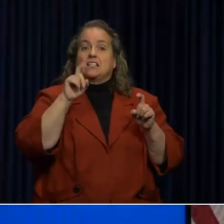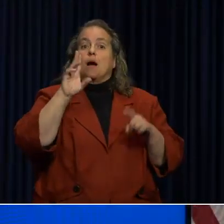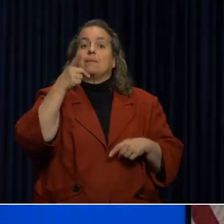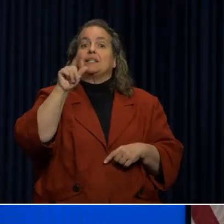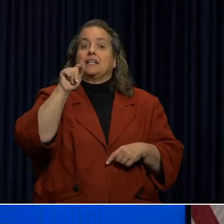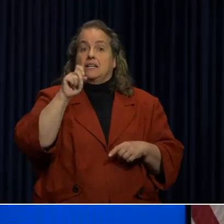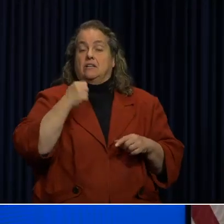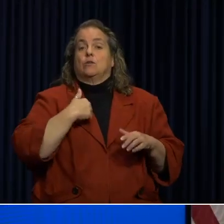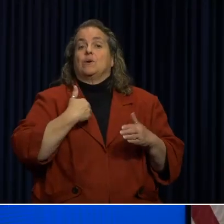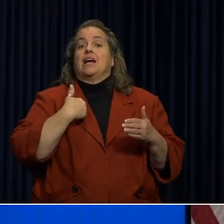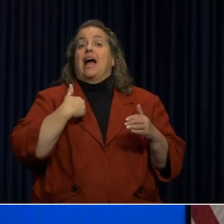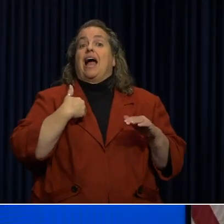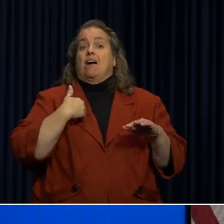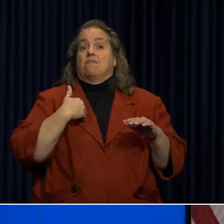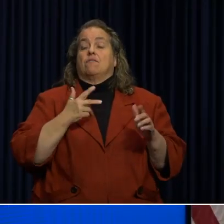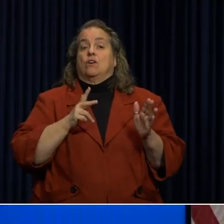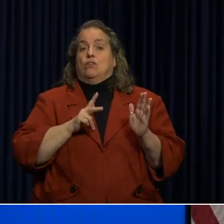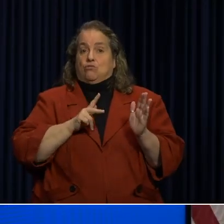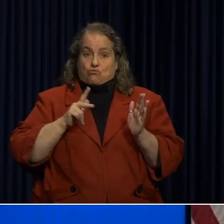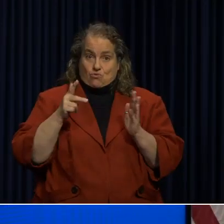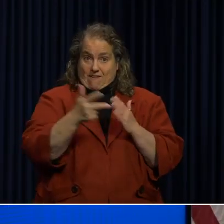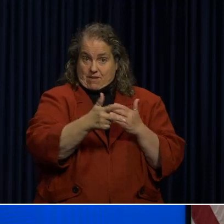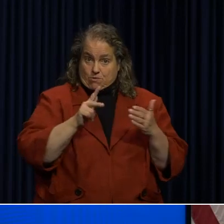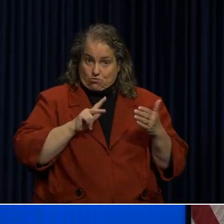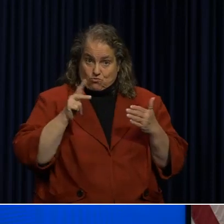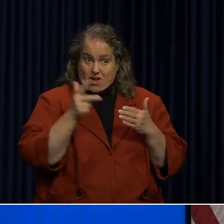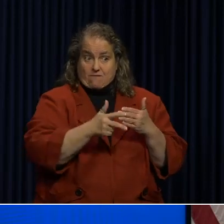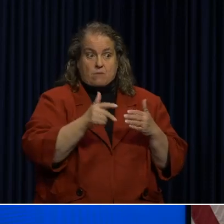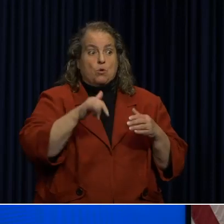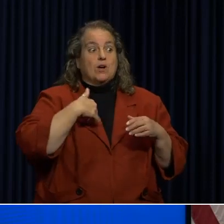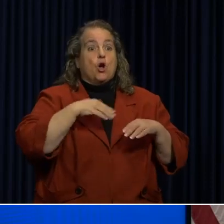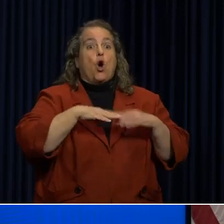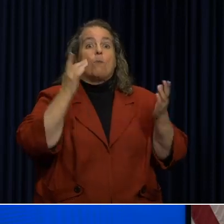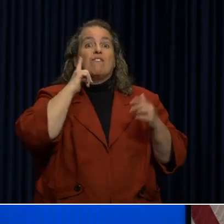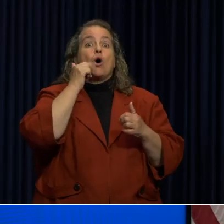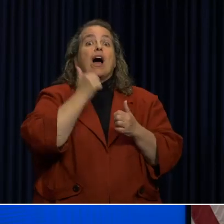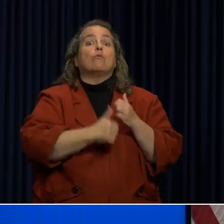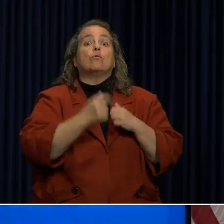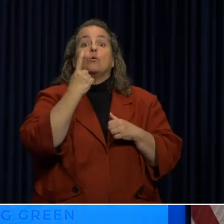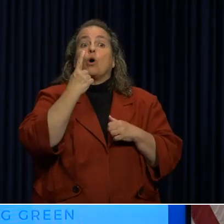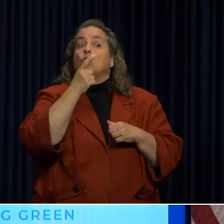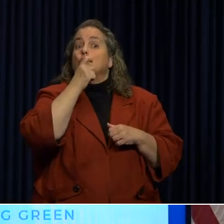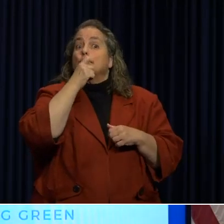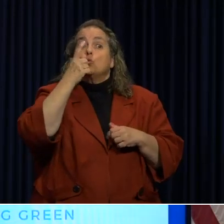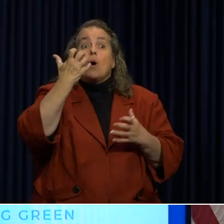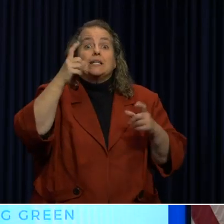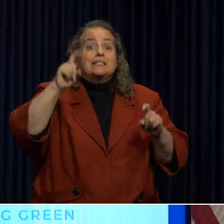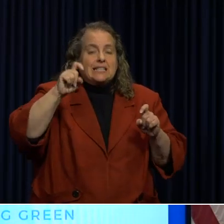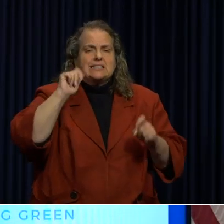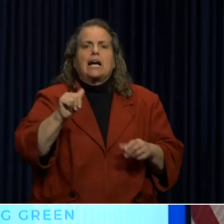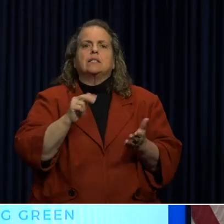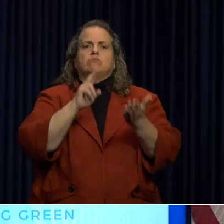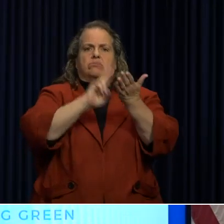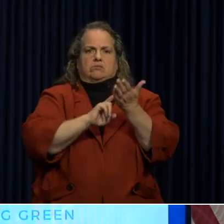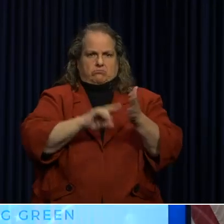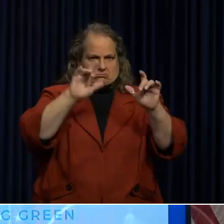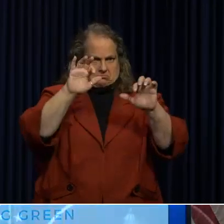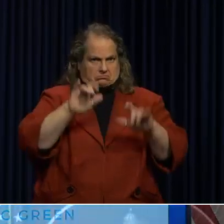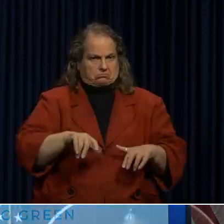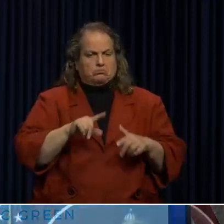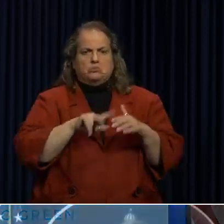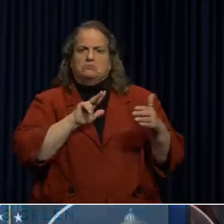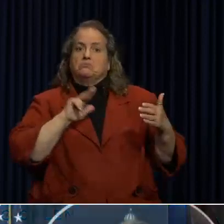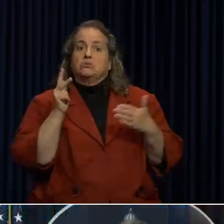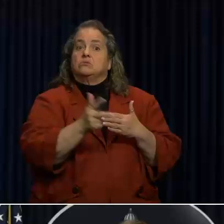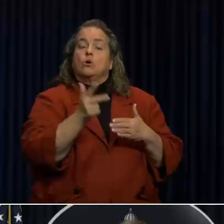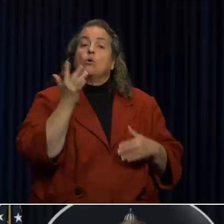with Kroger, that we were opening it up for everyone. Anyone who wanted to test could sign up. One of the reasons is that we were not seeing